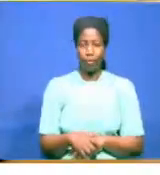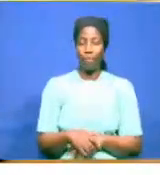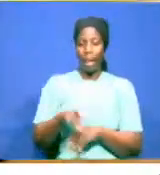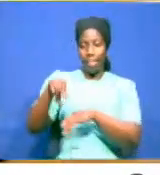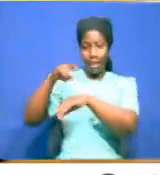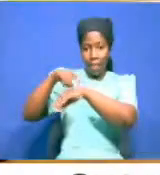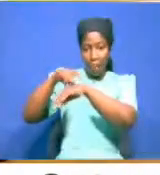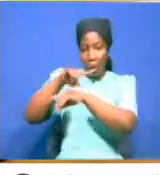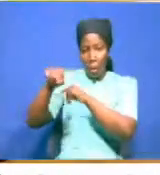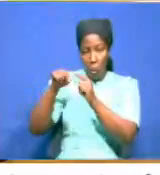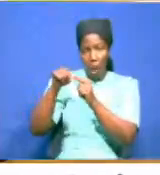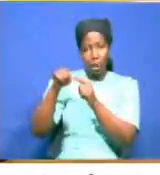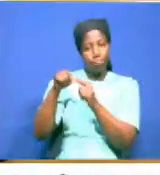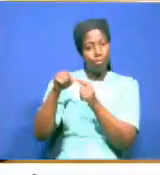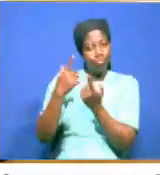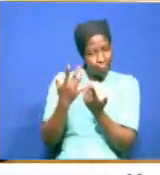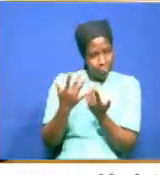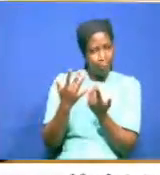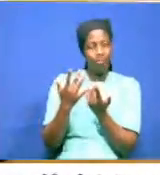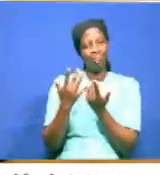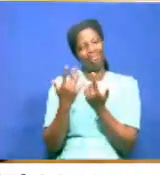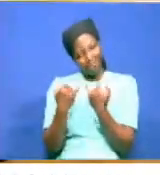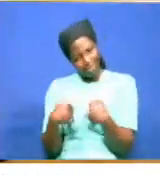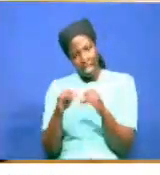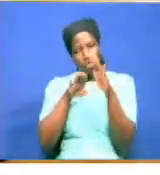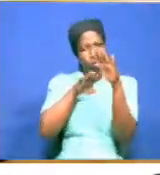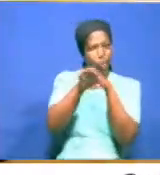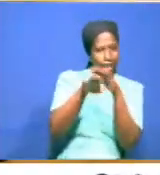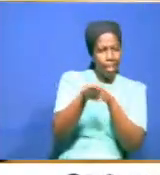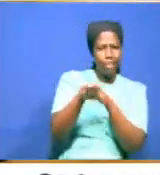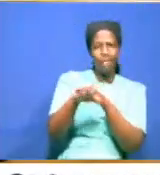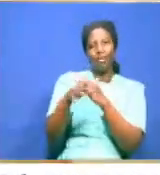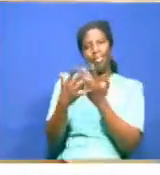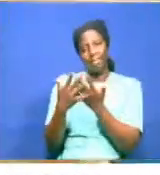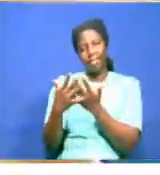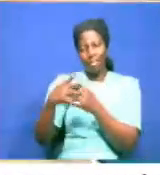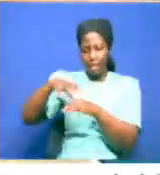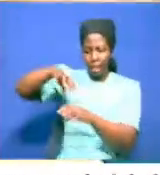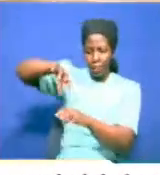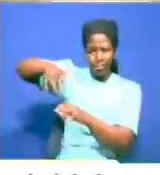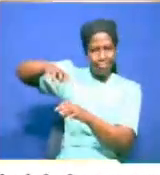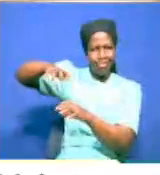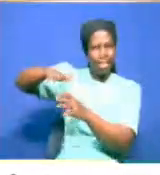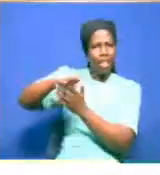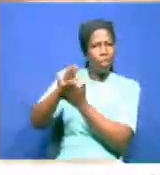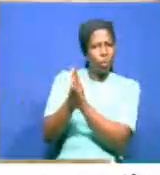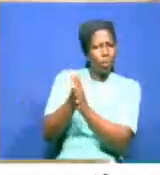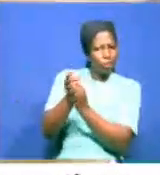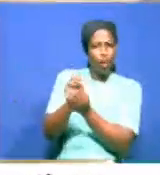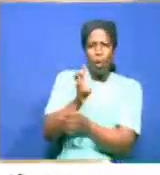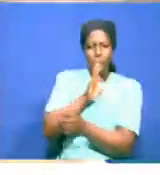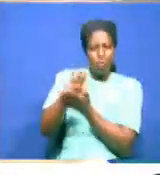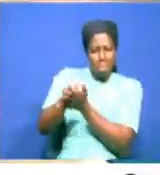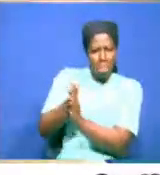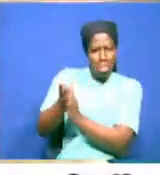comes to accessing even the washing stands, mm-hmm. There are some washing stands that are so high. So in